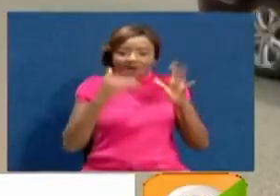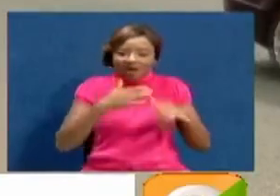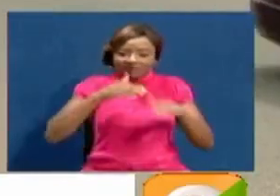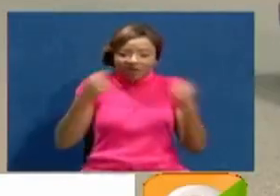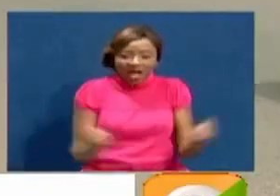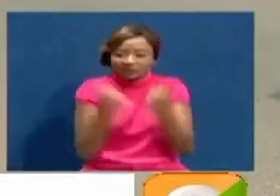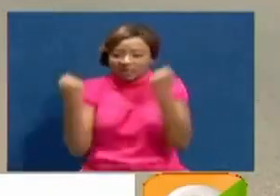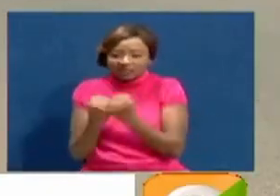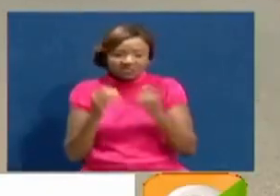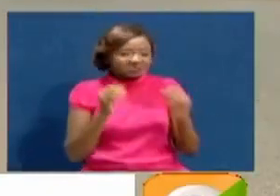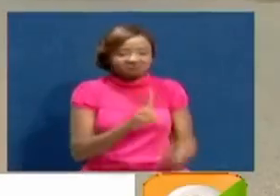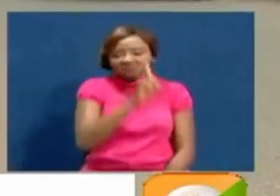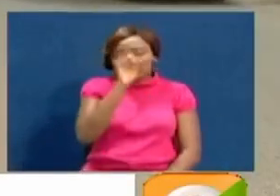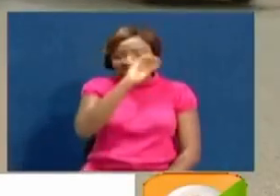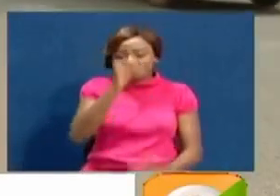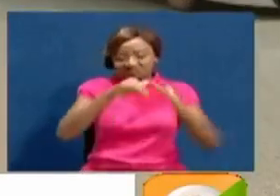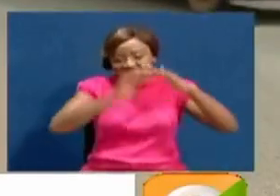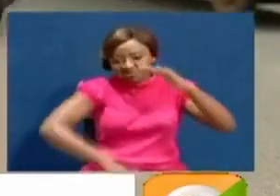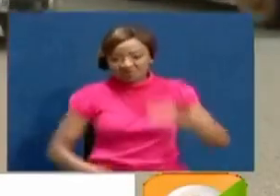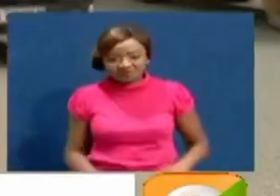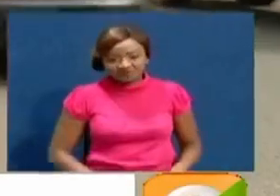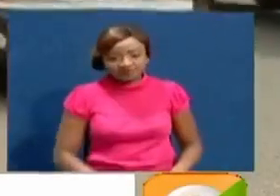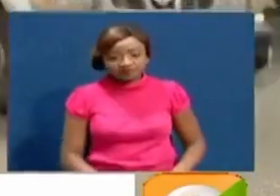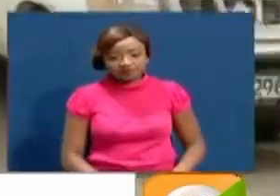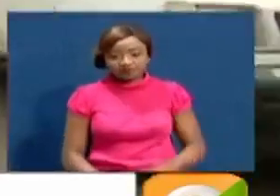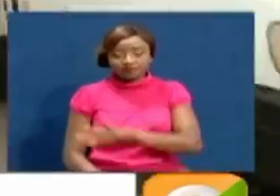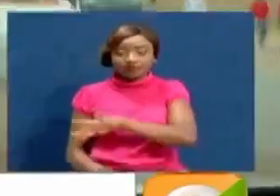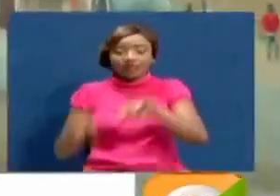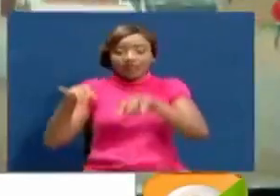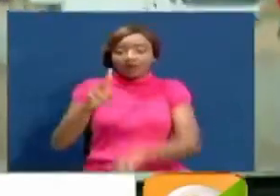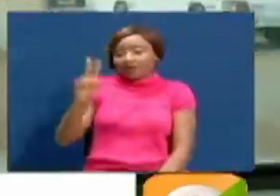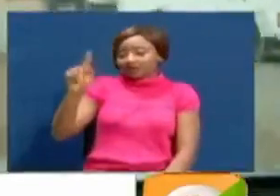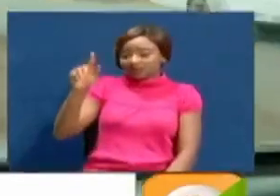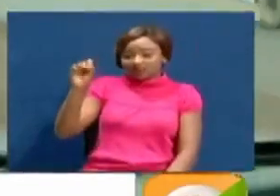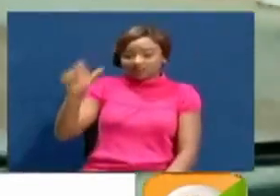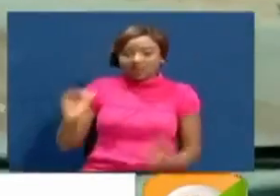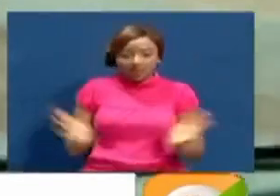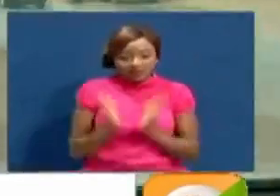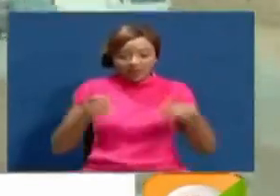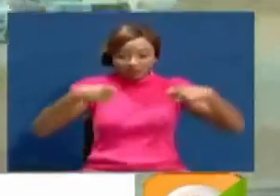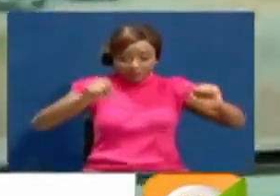than 1% of road accidents reported. NTSA is now appealing to motorists and border